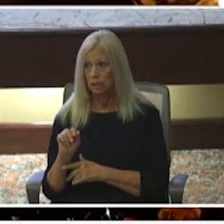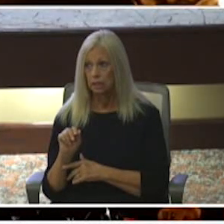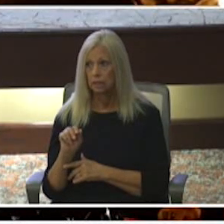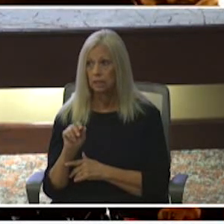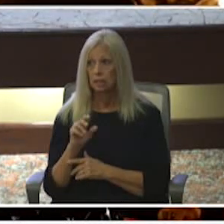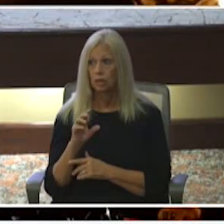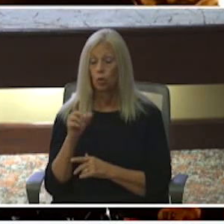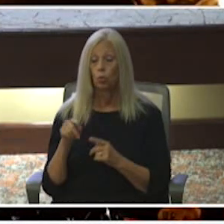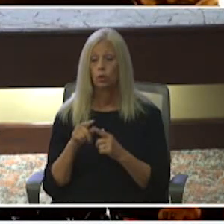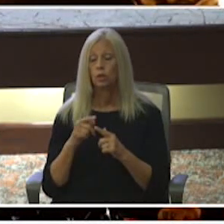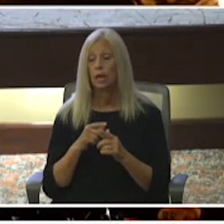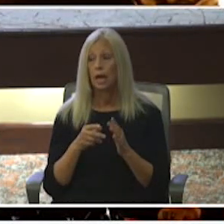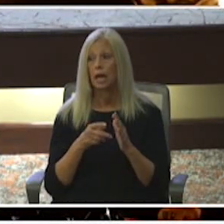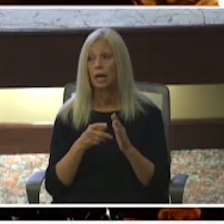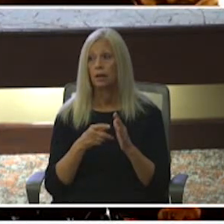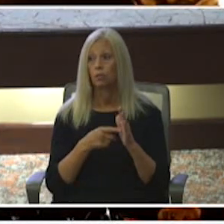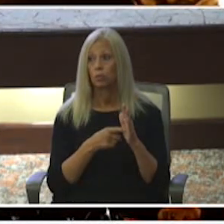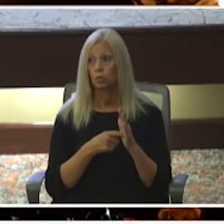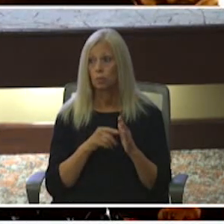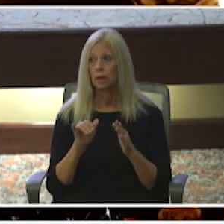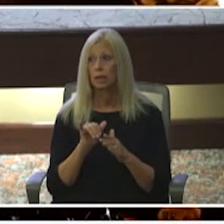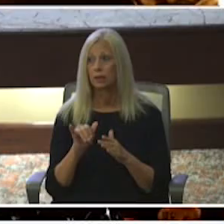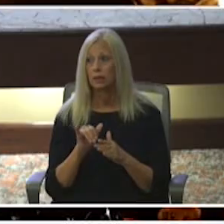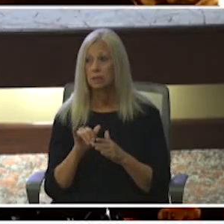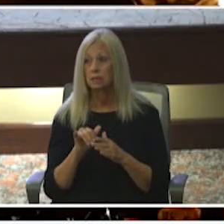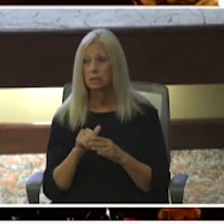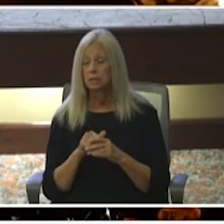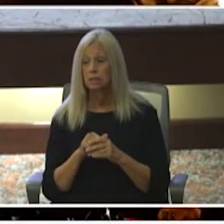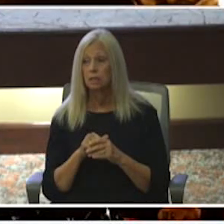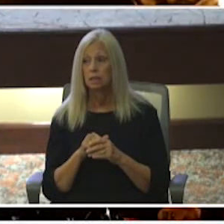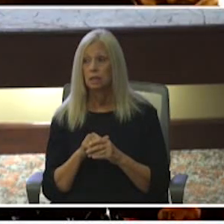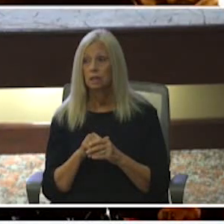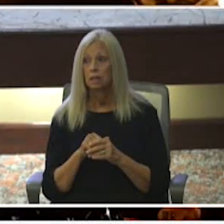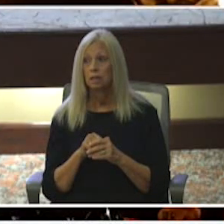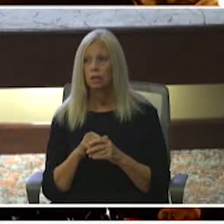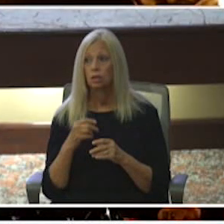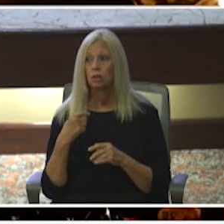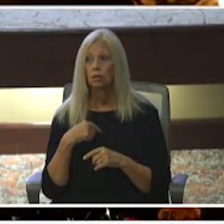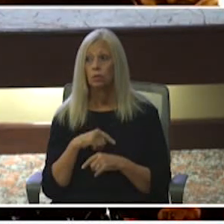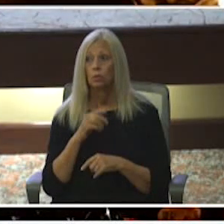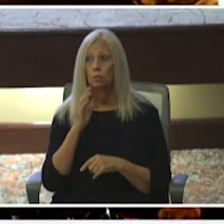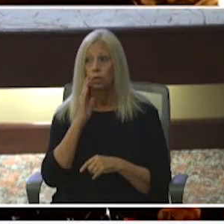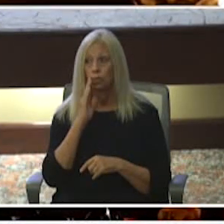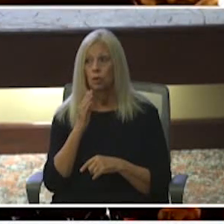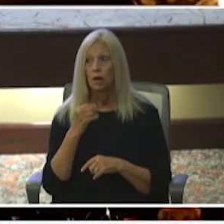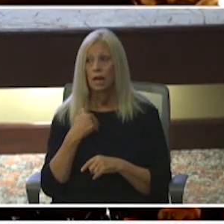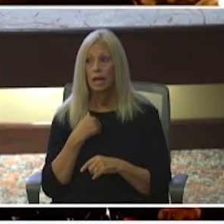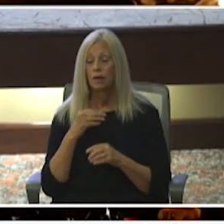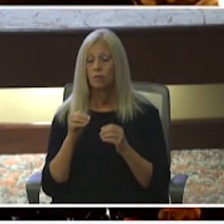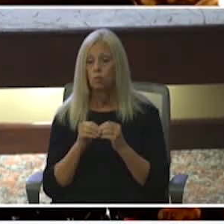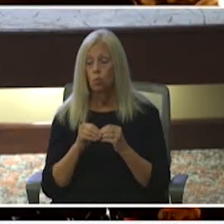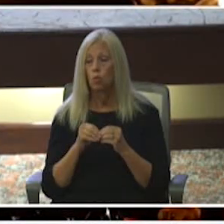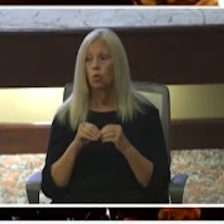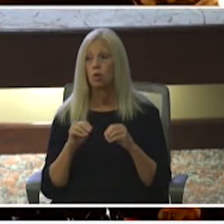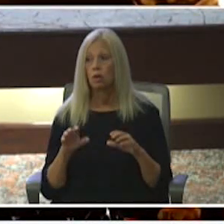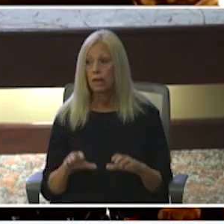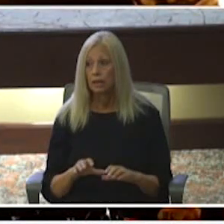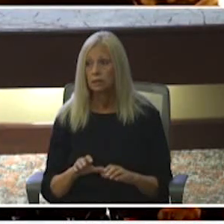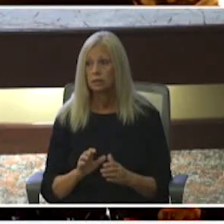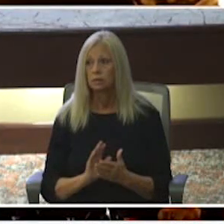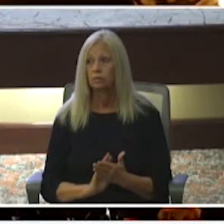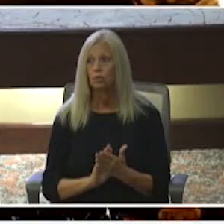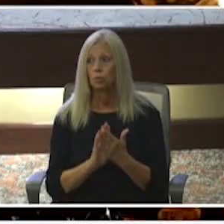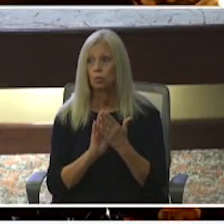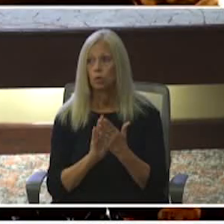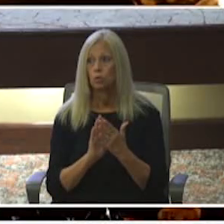requirements like this, typically the bad actors just tend to avoid your city. And so we would have more of a reactive approach here with this